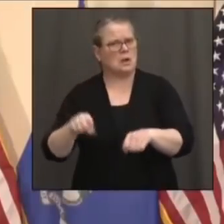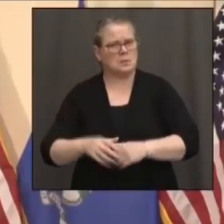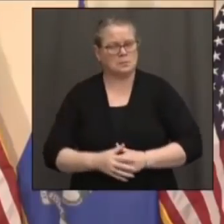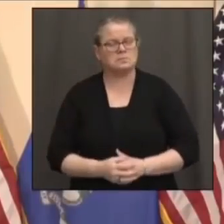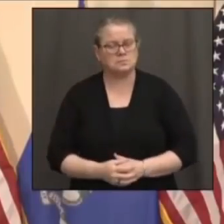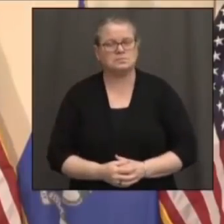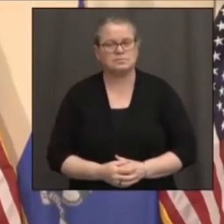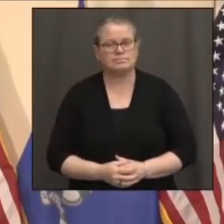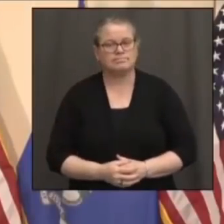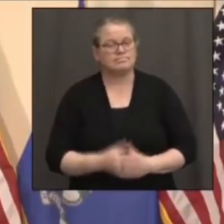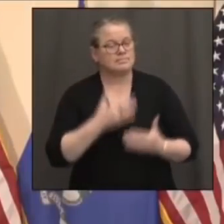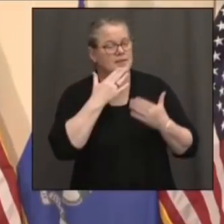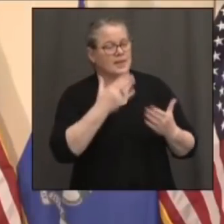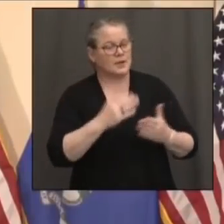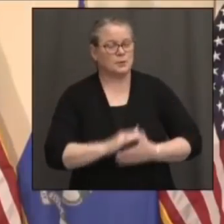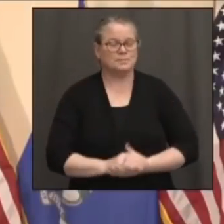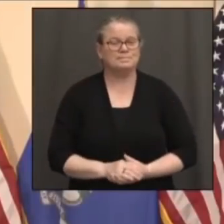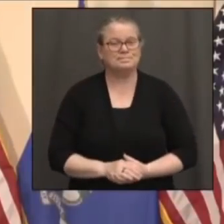Okay, thank you.